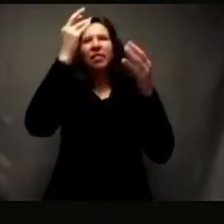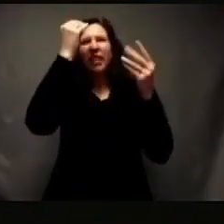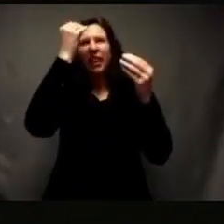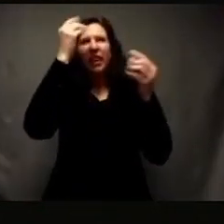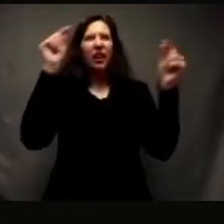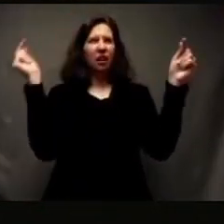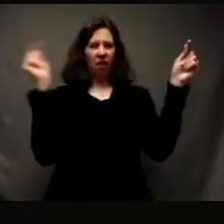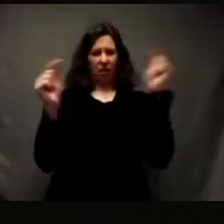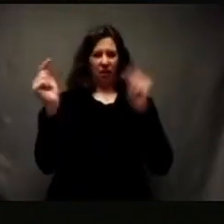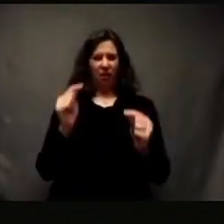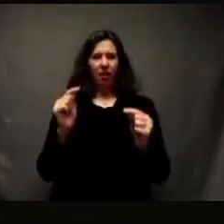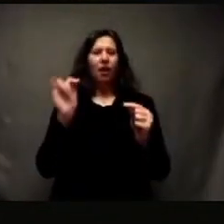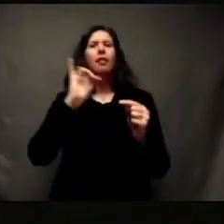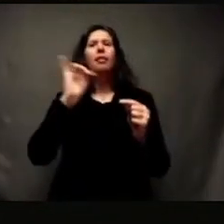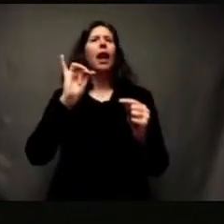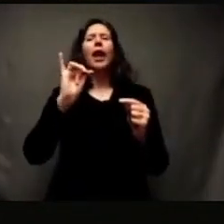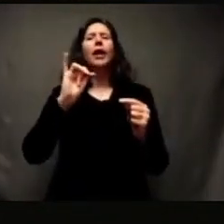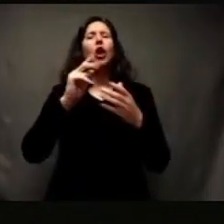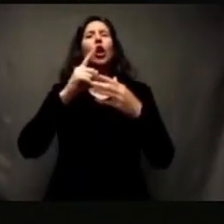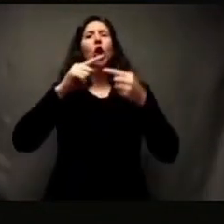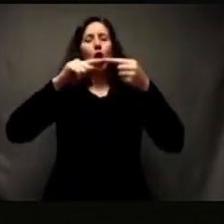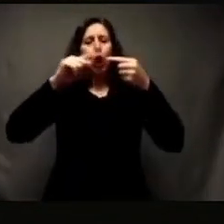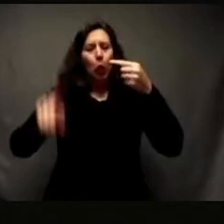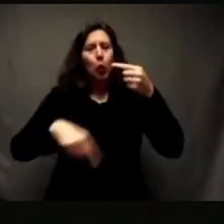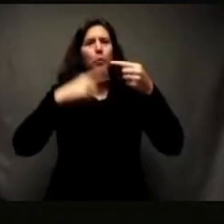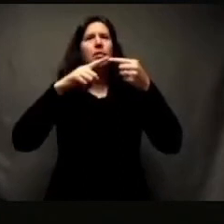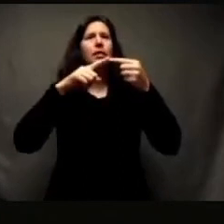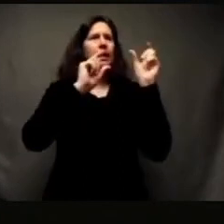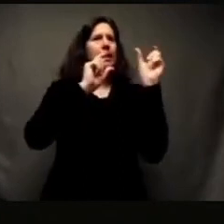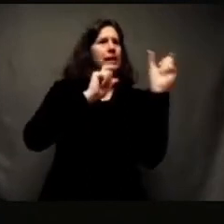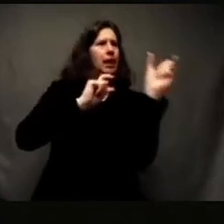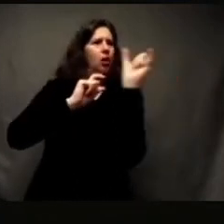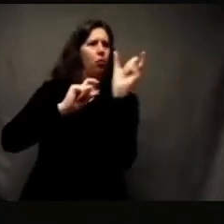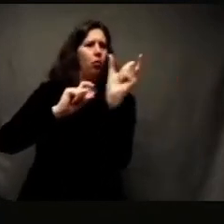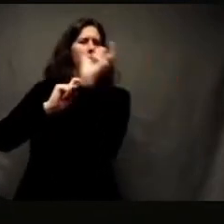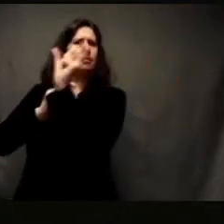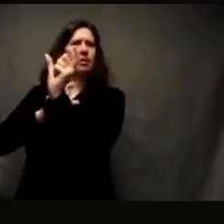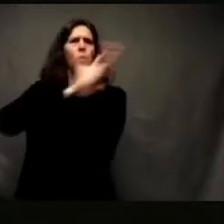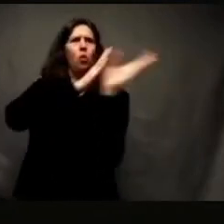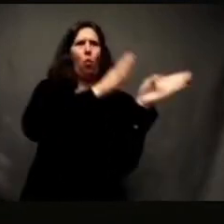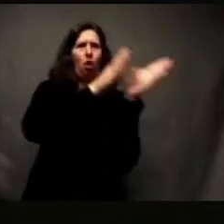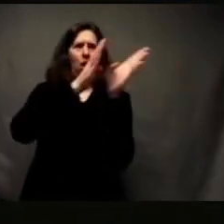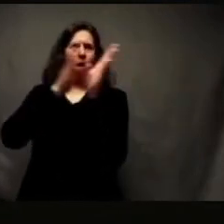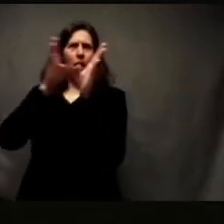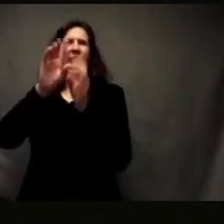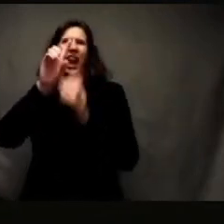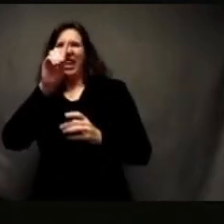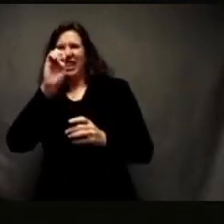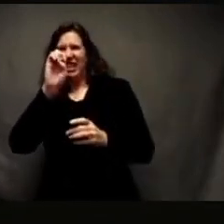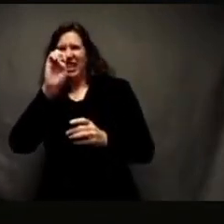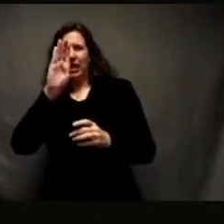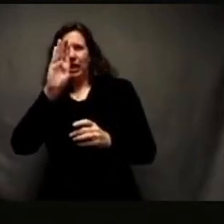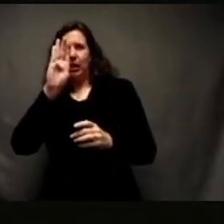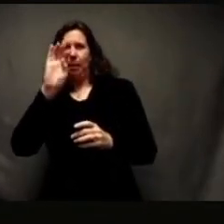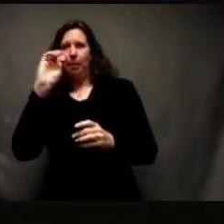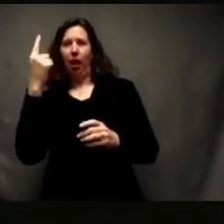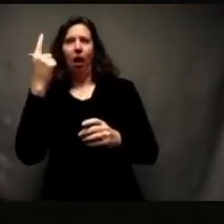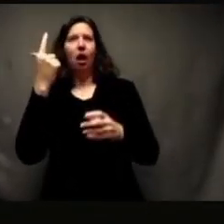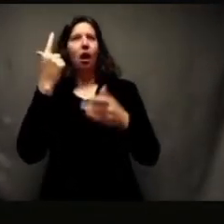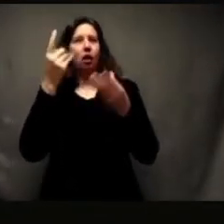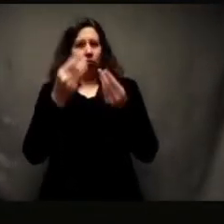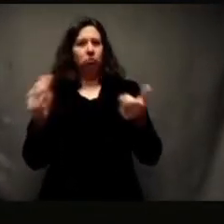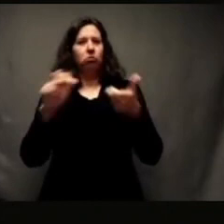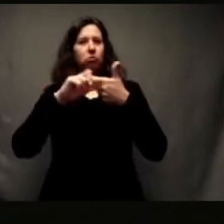programming concepts like loops and sequencing and debugging, but they need the appropriate tools. And Scratch,